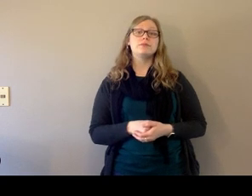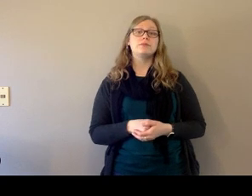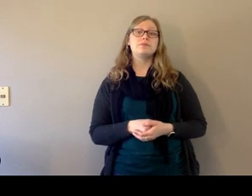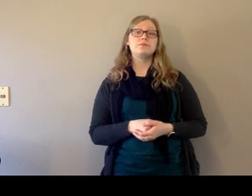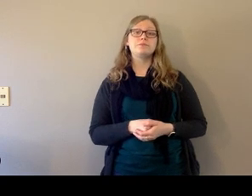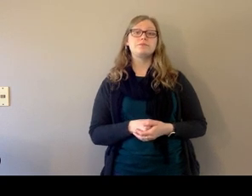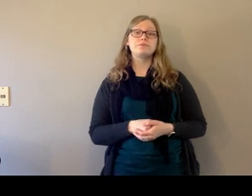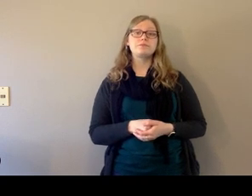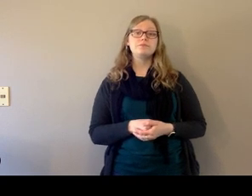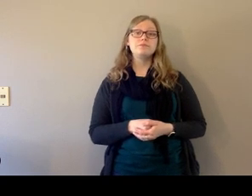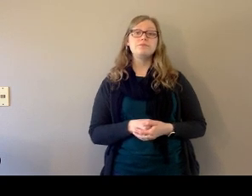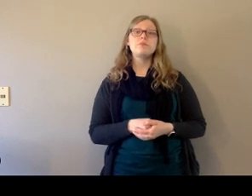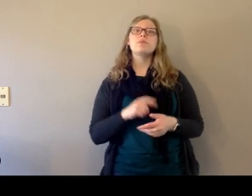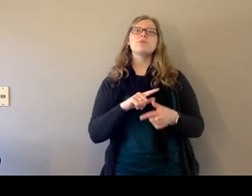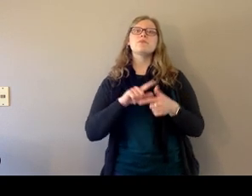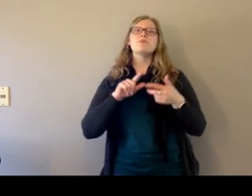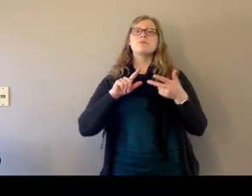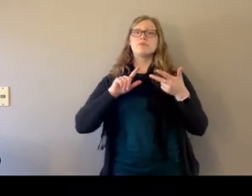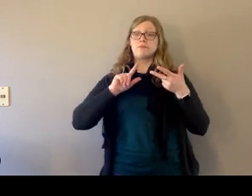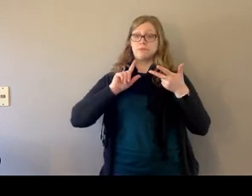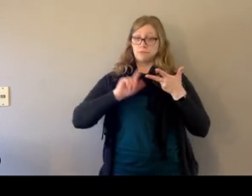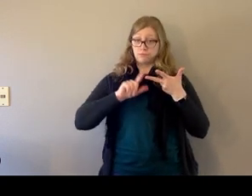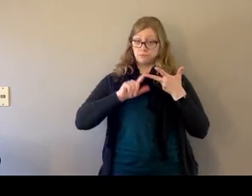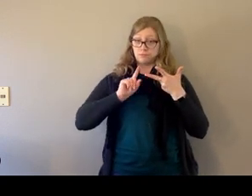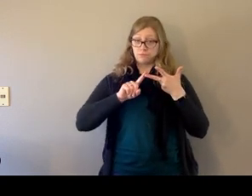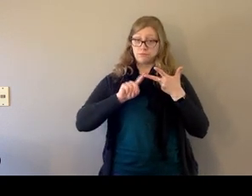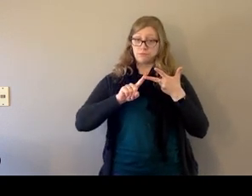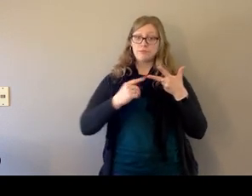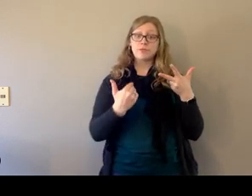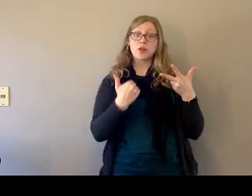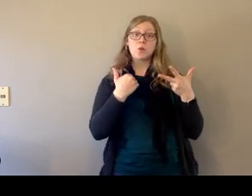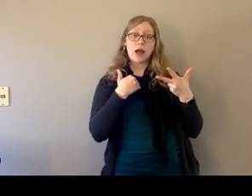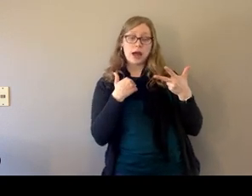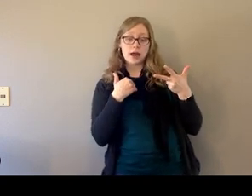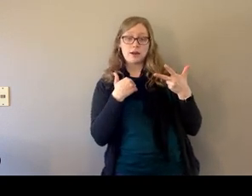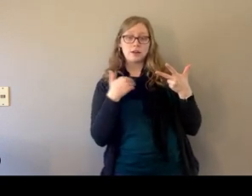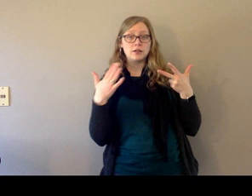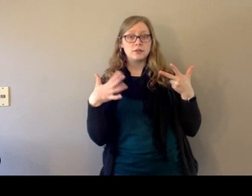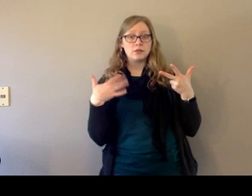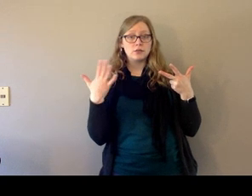All right. Then the third thing we have is we have this